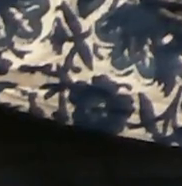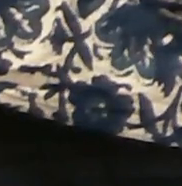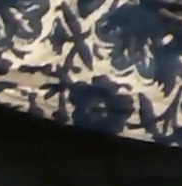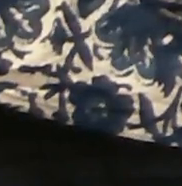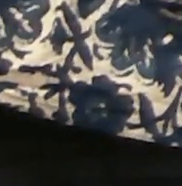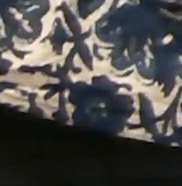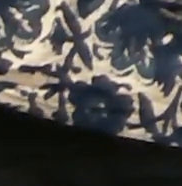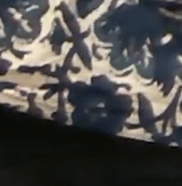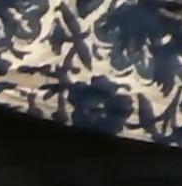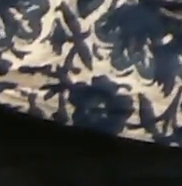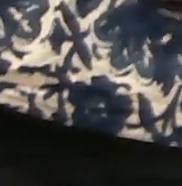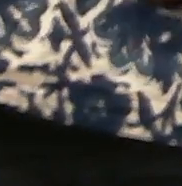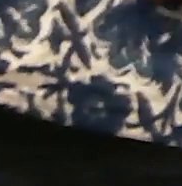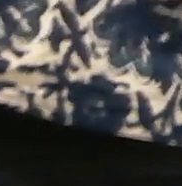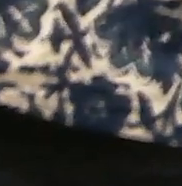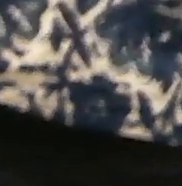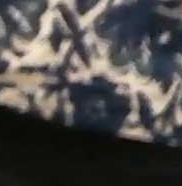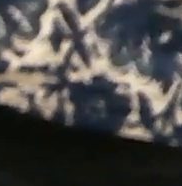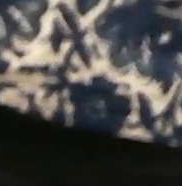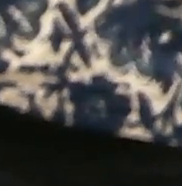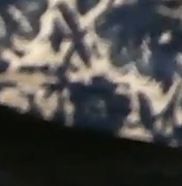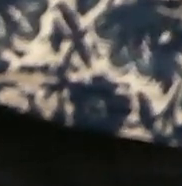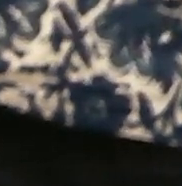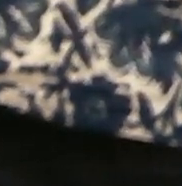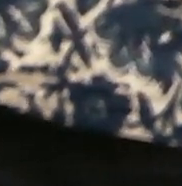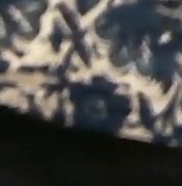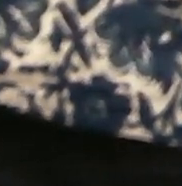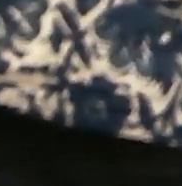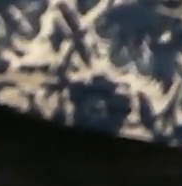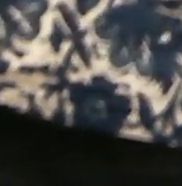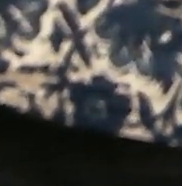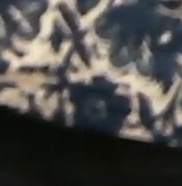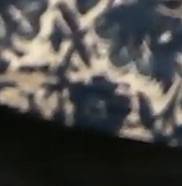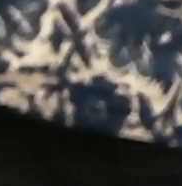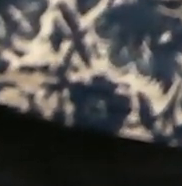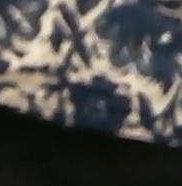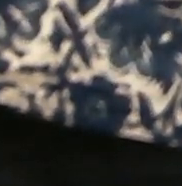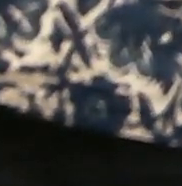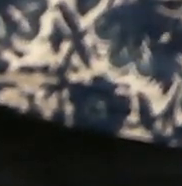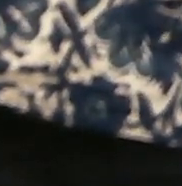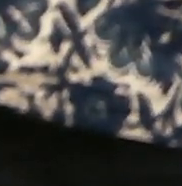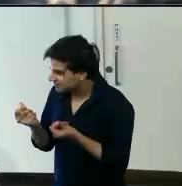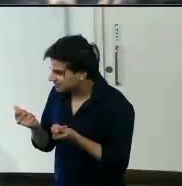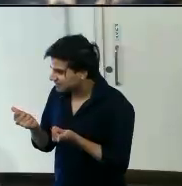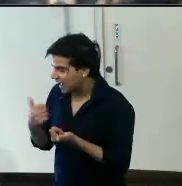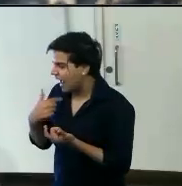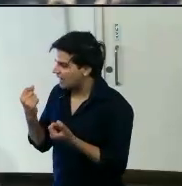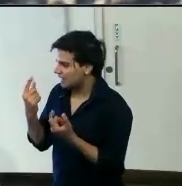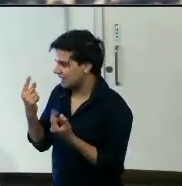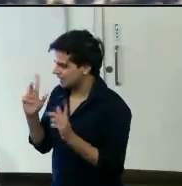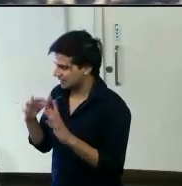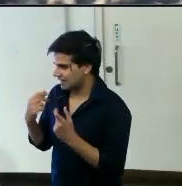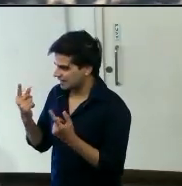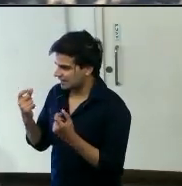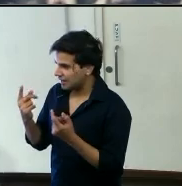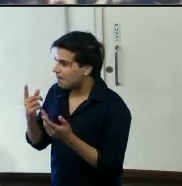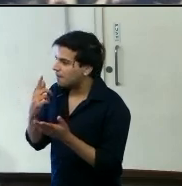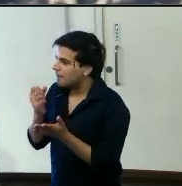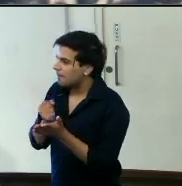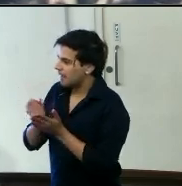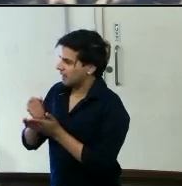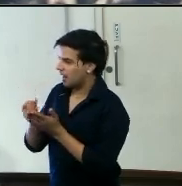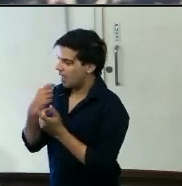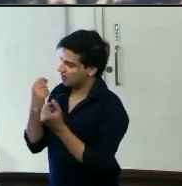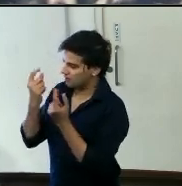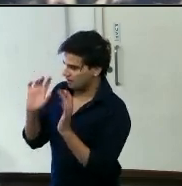and the nitty-gritties. So, is there a possibility where I understand the practical aspect